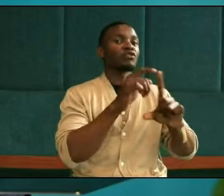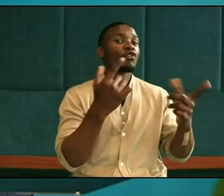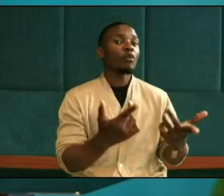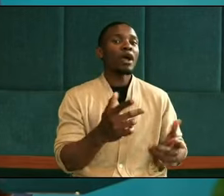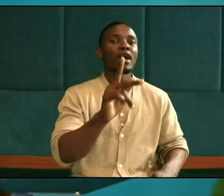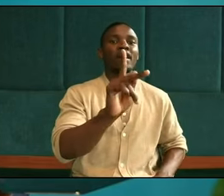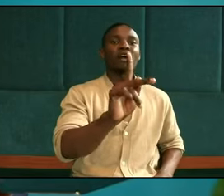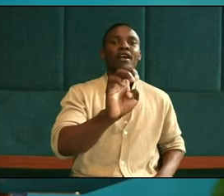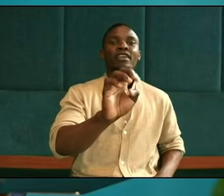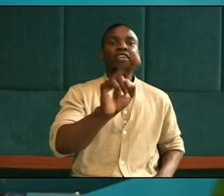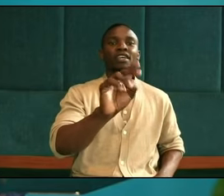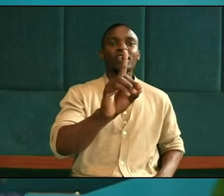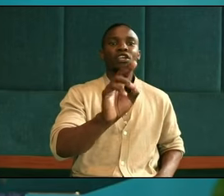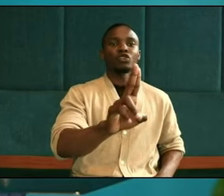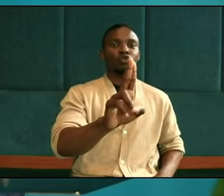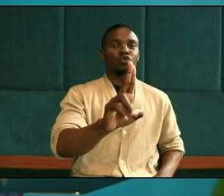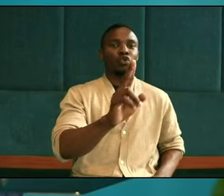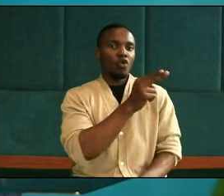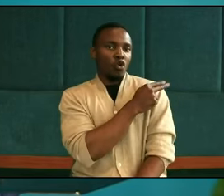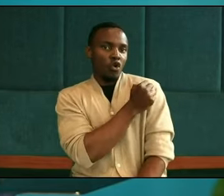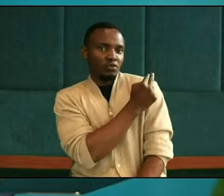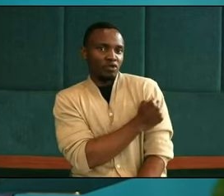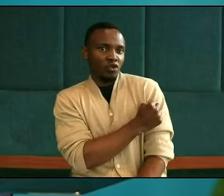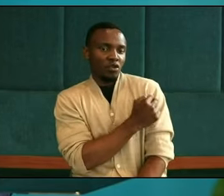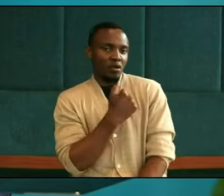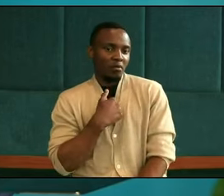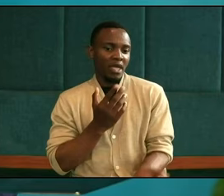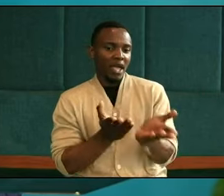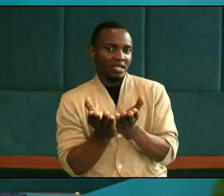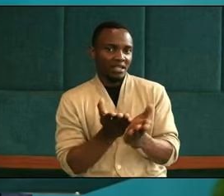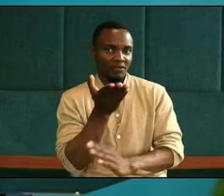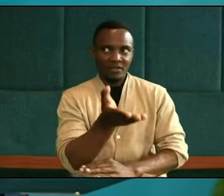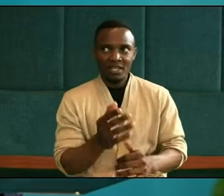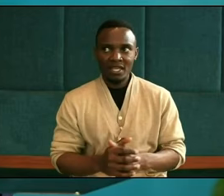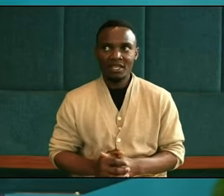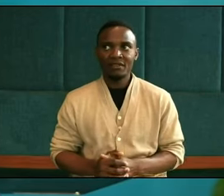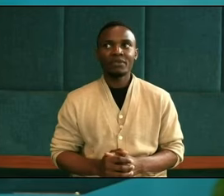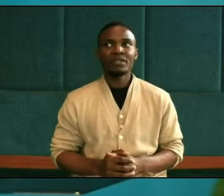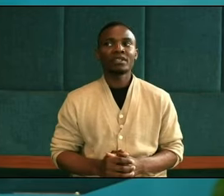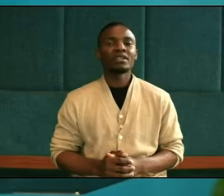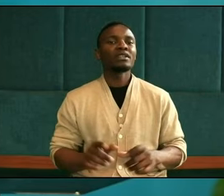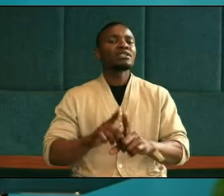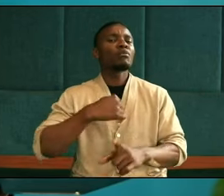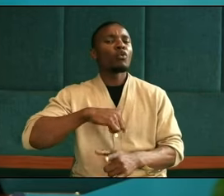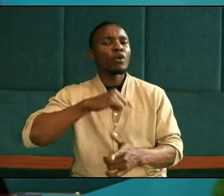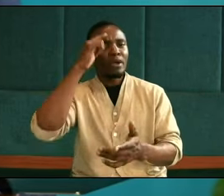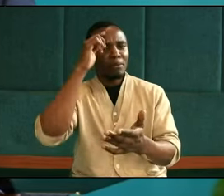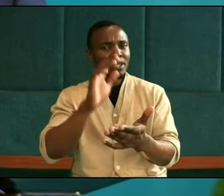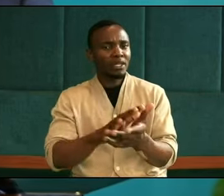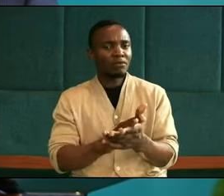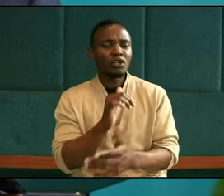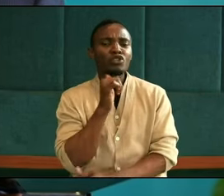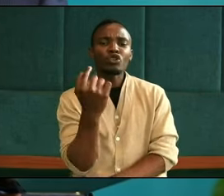Hostel, where I serve, and there we believe in compassionate care and healing hearts. We believe that it's not